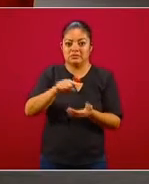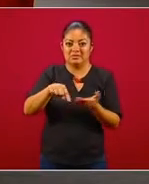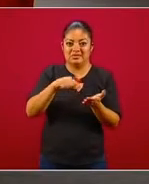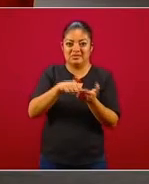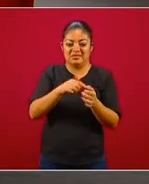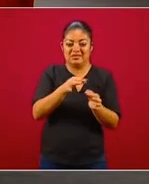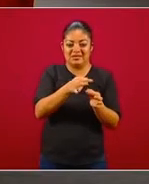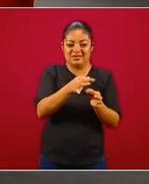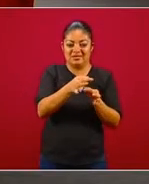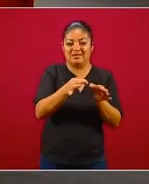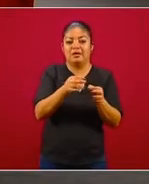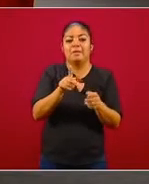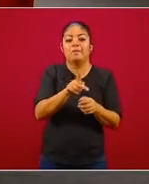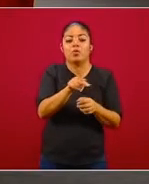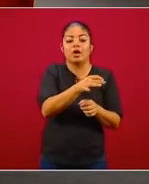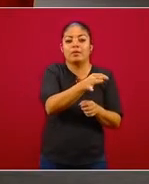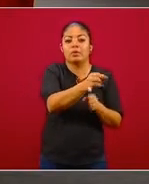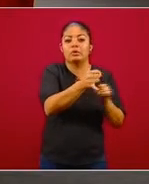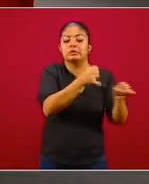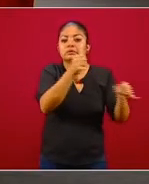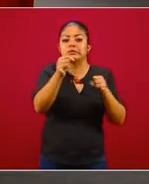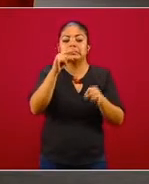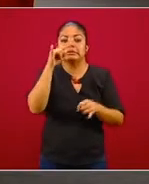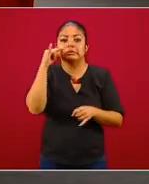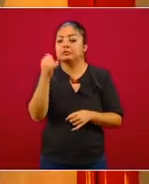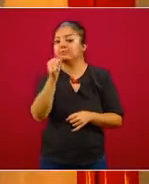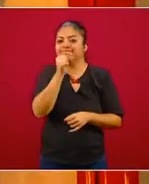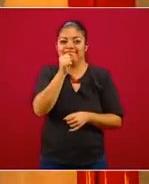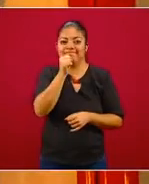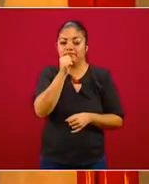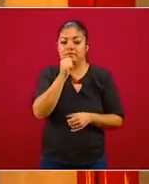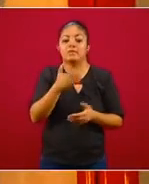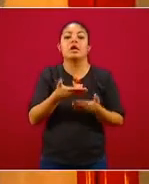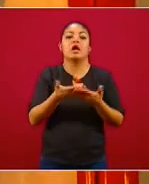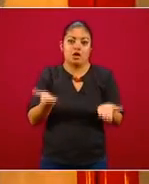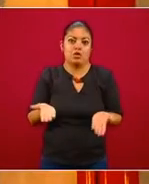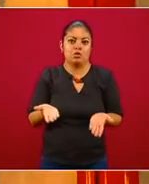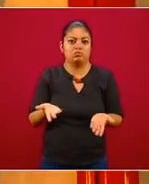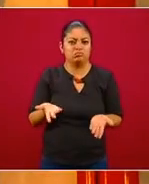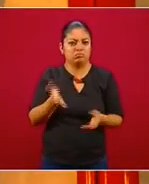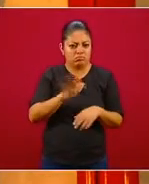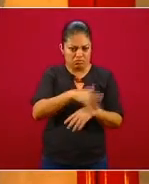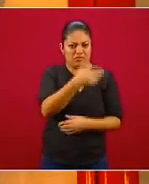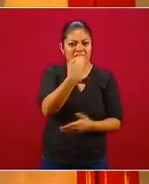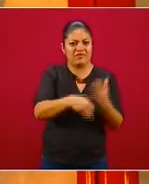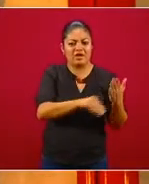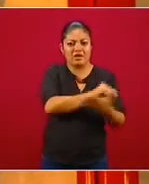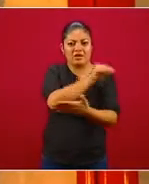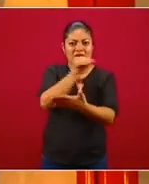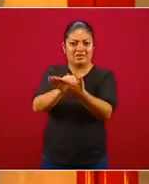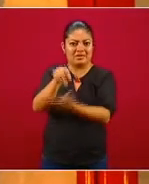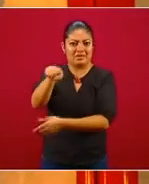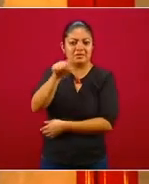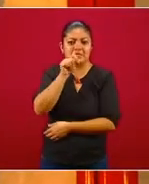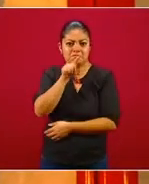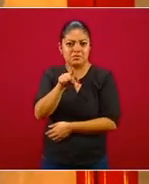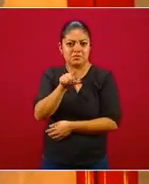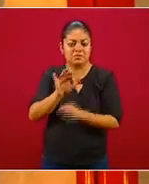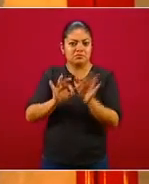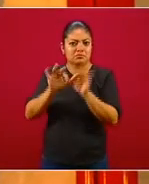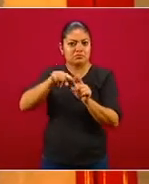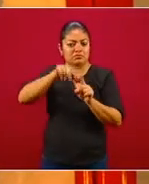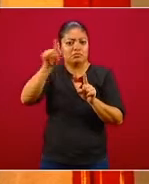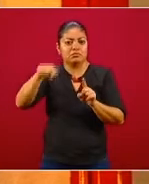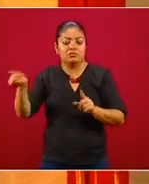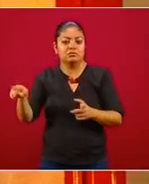zonas around urbanas, que son urban sobre las que se hace la areas are not predicción. La included in the pregunta obvia sería, prediction. bueno, ¿y por qué And no los so the incluyen en la obvious predicción? comment is, Porque well, why entonces don't lo que you nos lleva